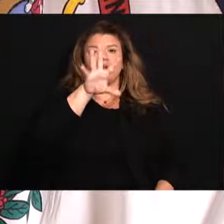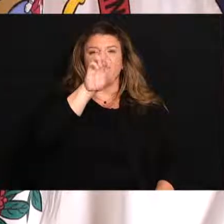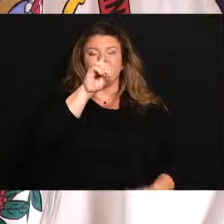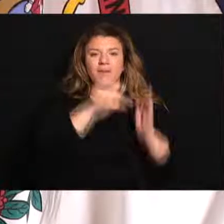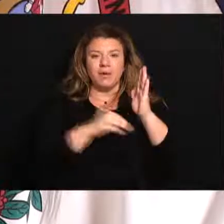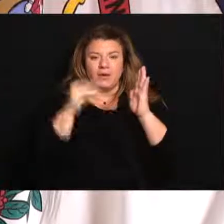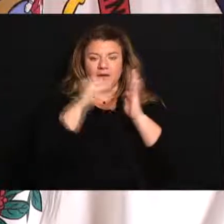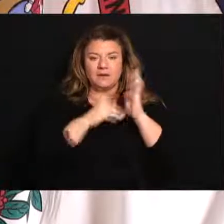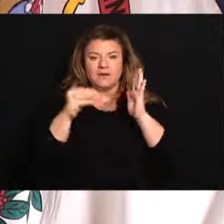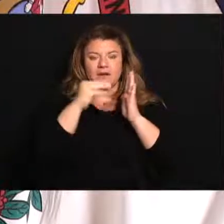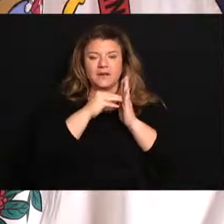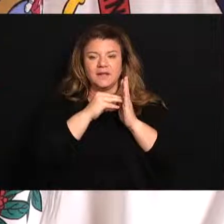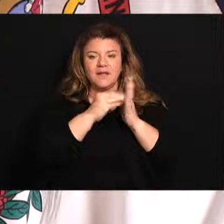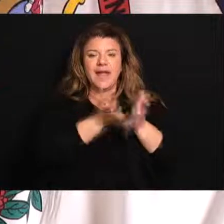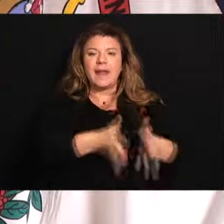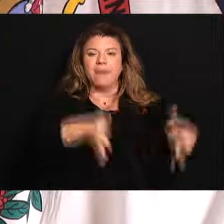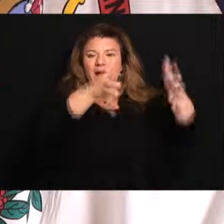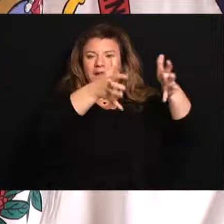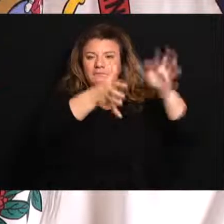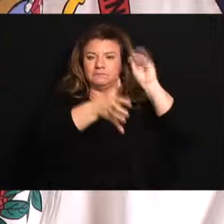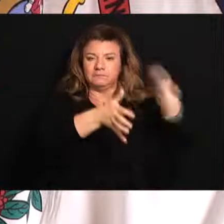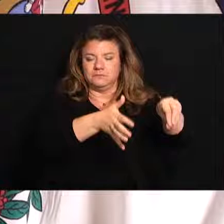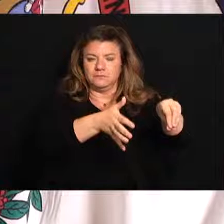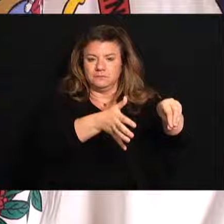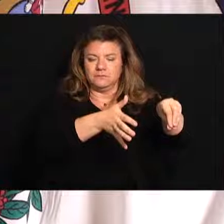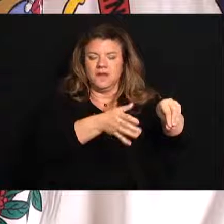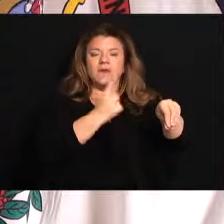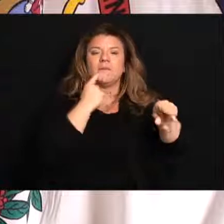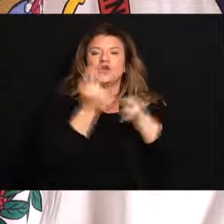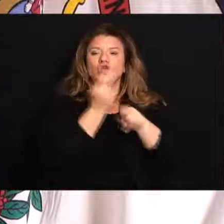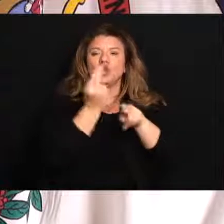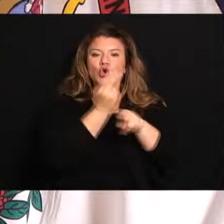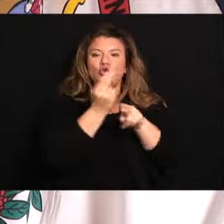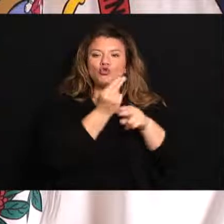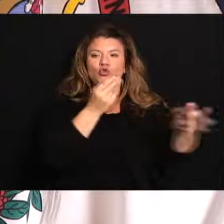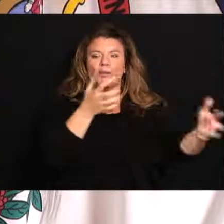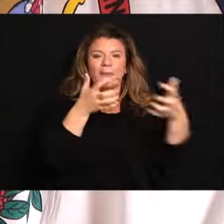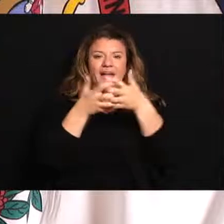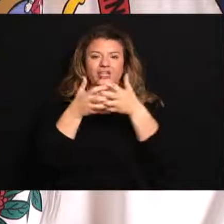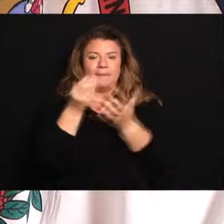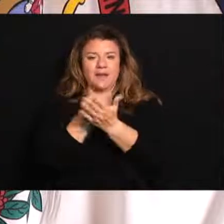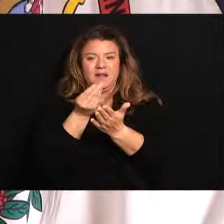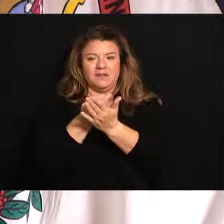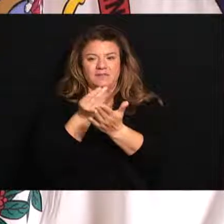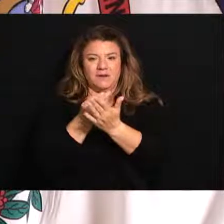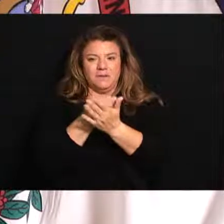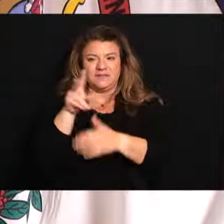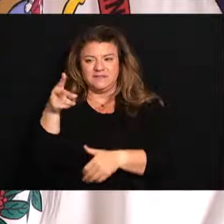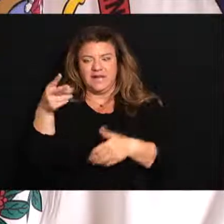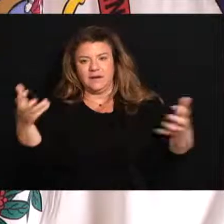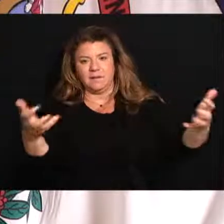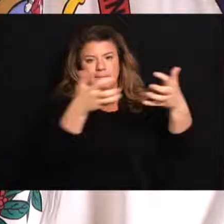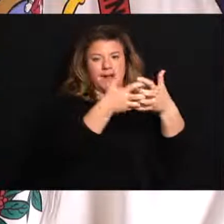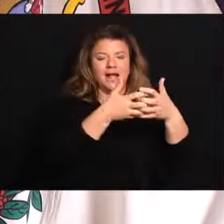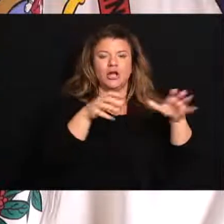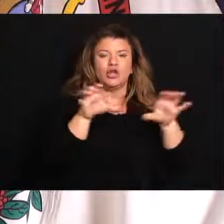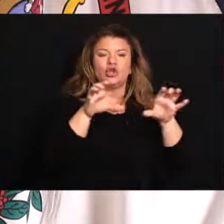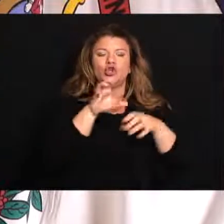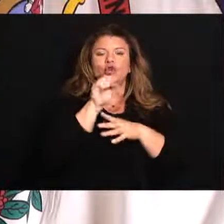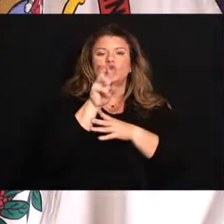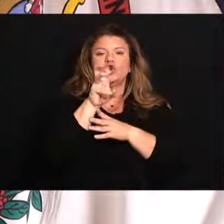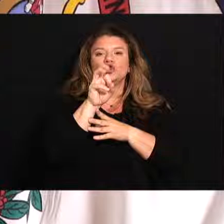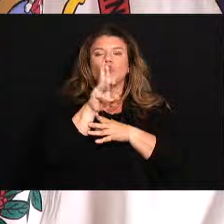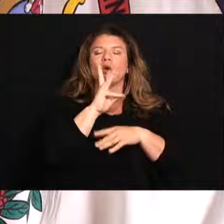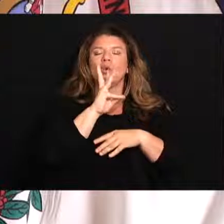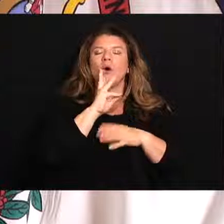million in a bucket. Basically, it's going to be used with matching dollars and everything to be able to do sewer and water projects